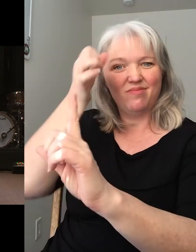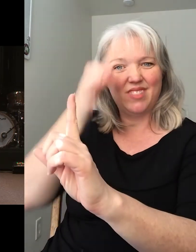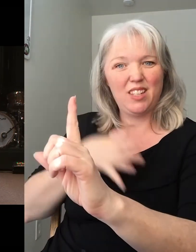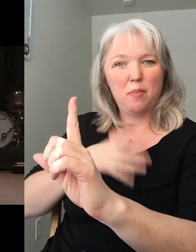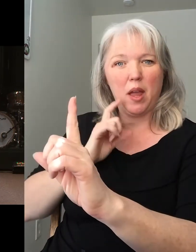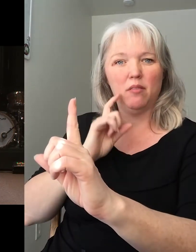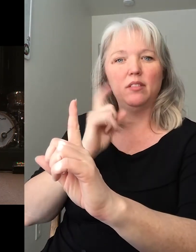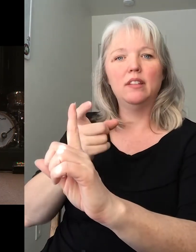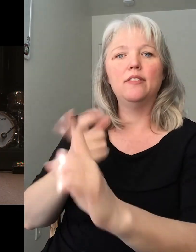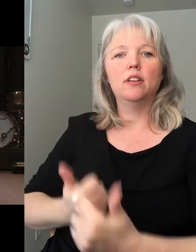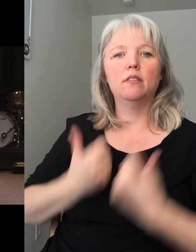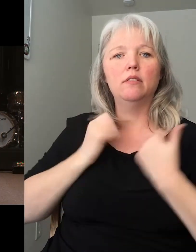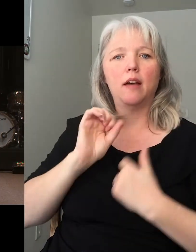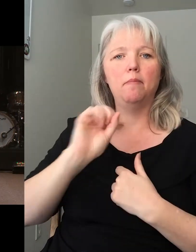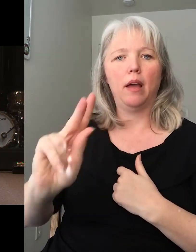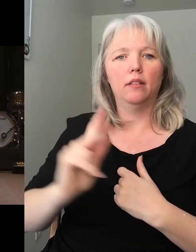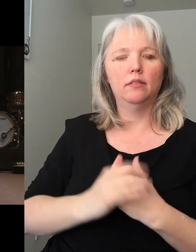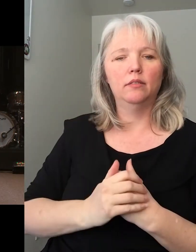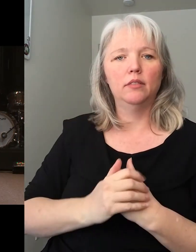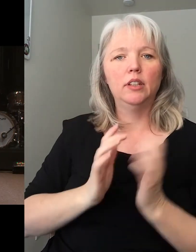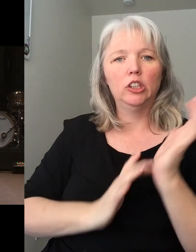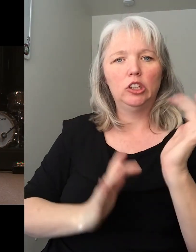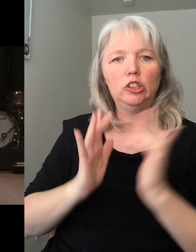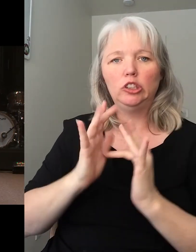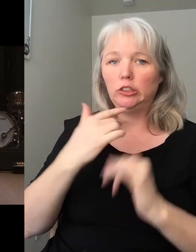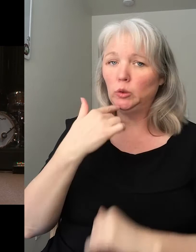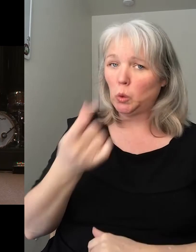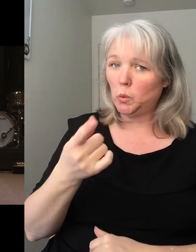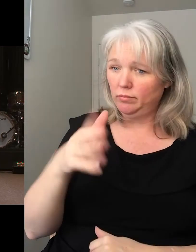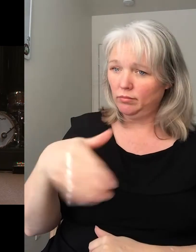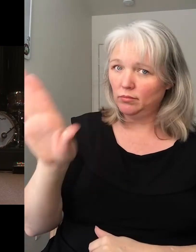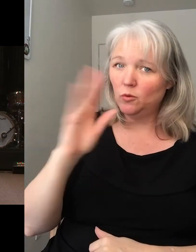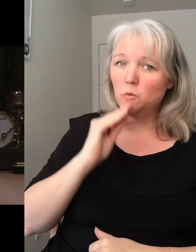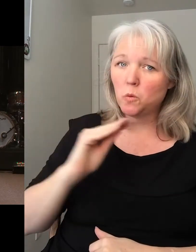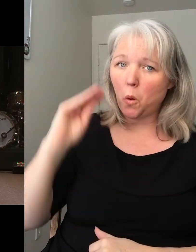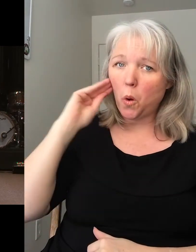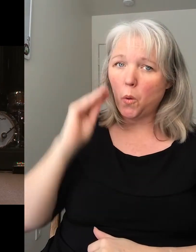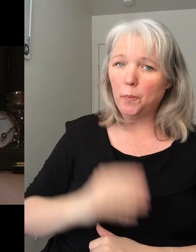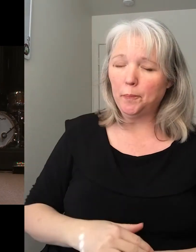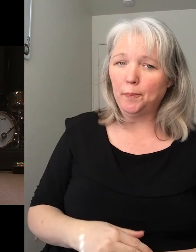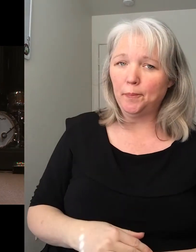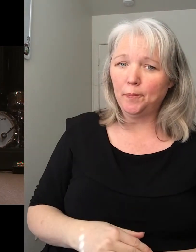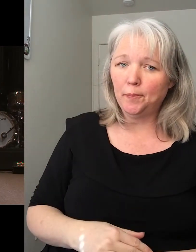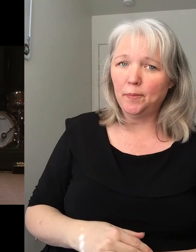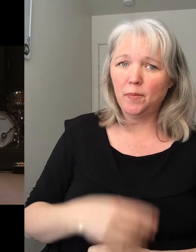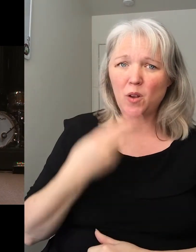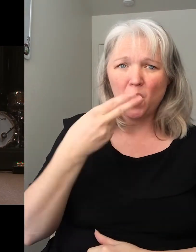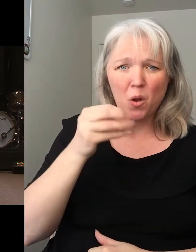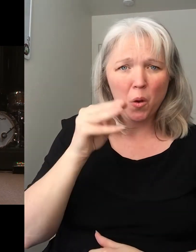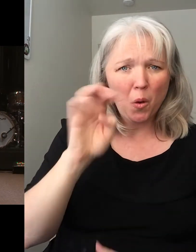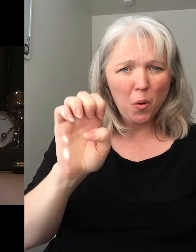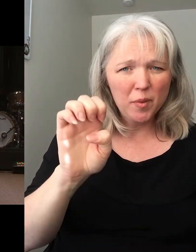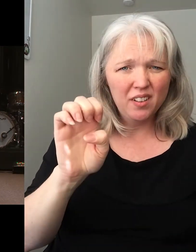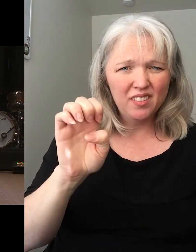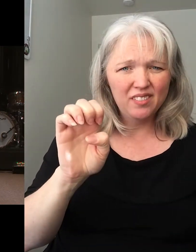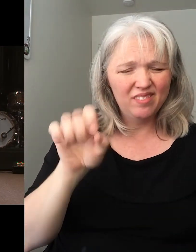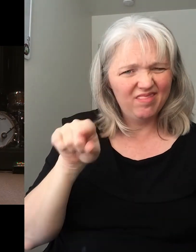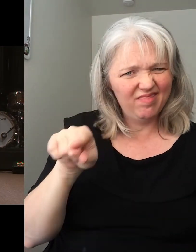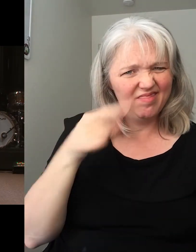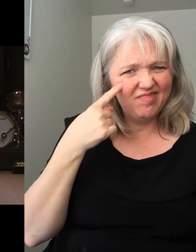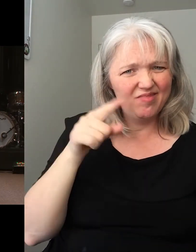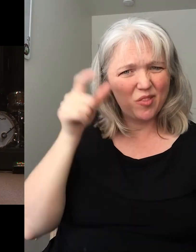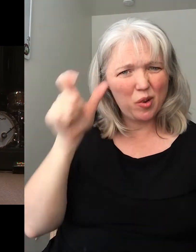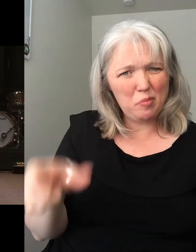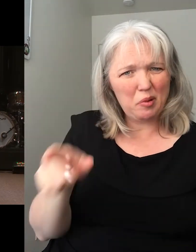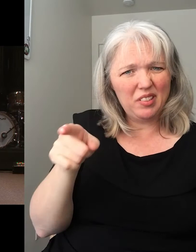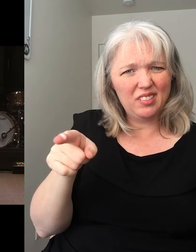man was given the fullness of his life back, and Jesus told him to go home. Home? Home for